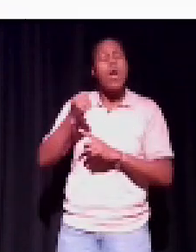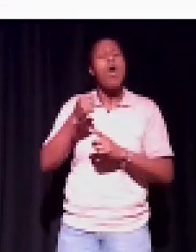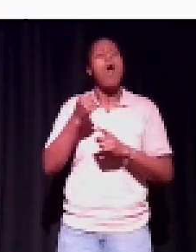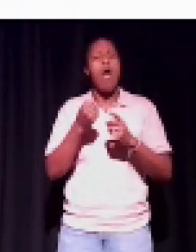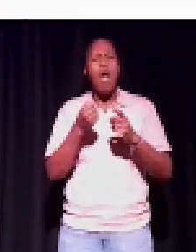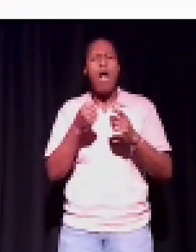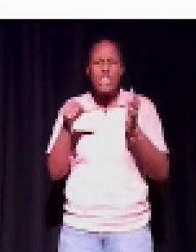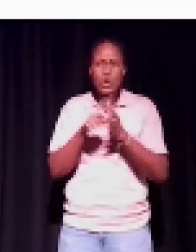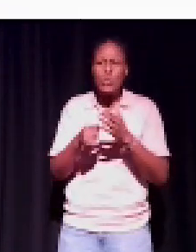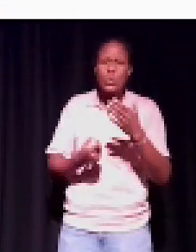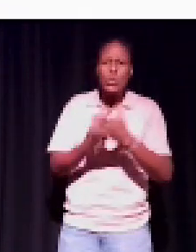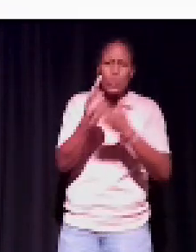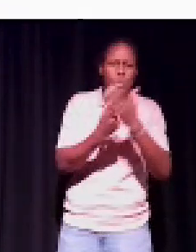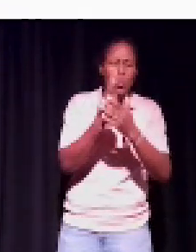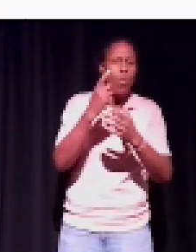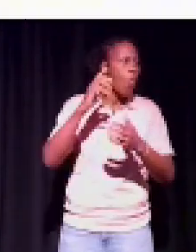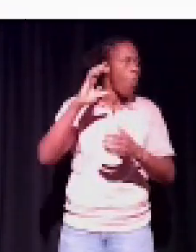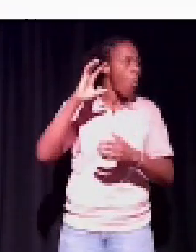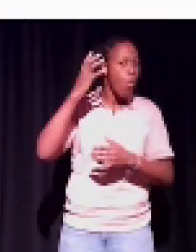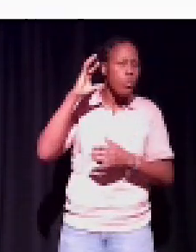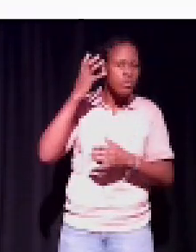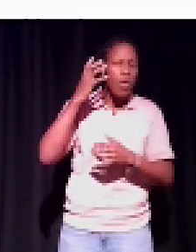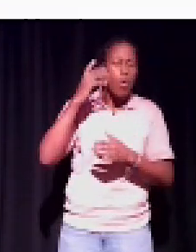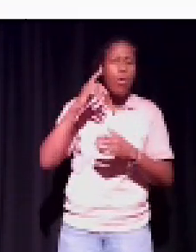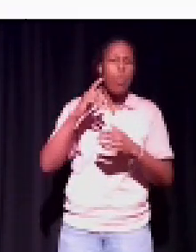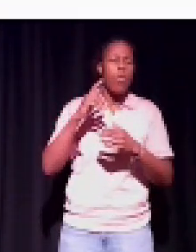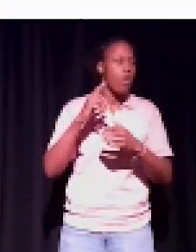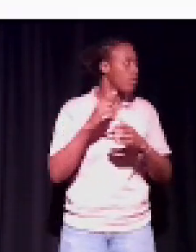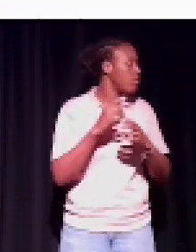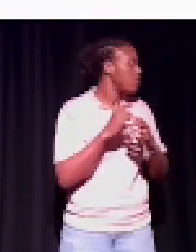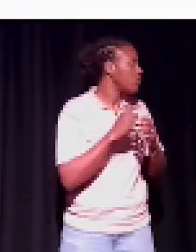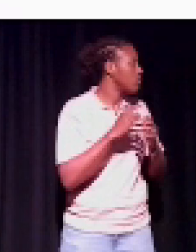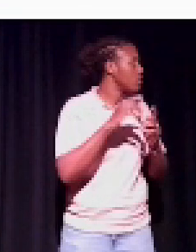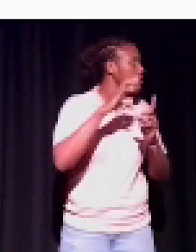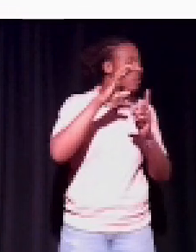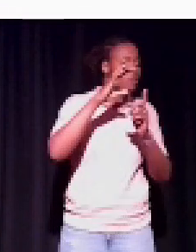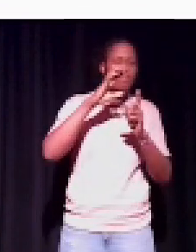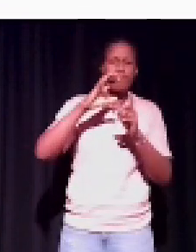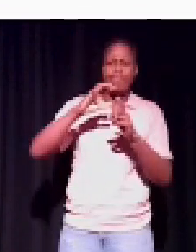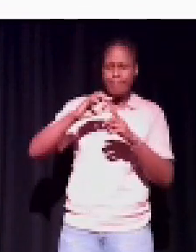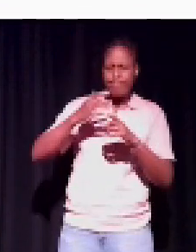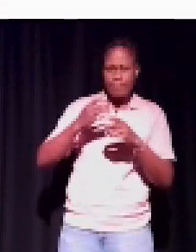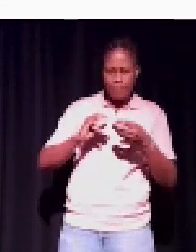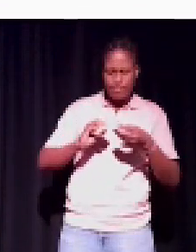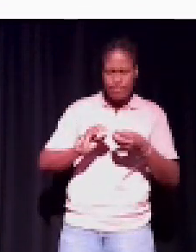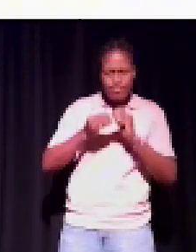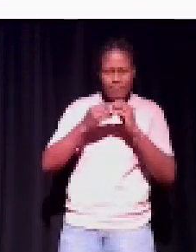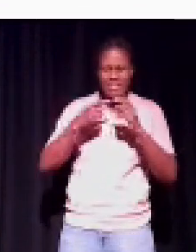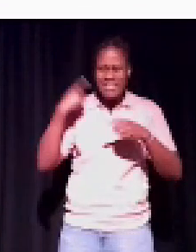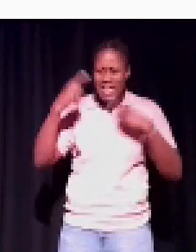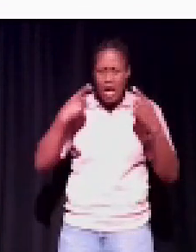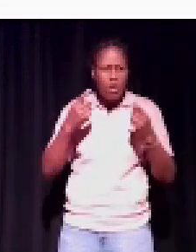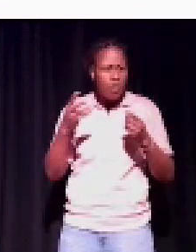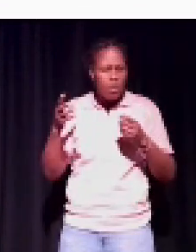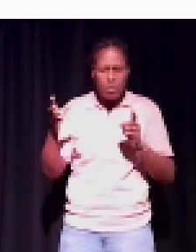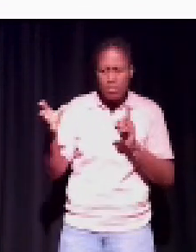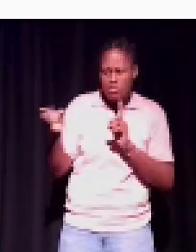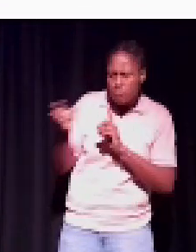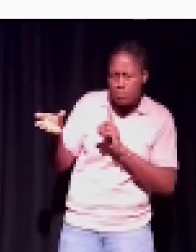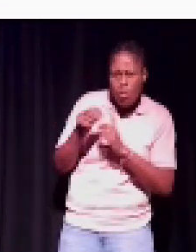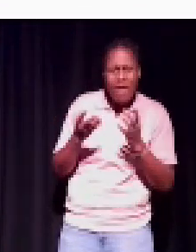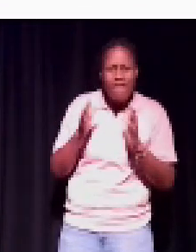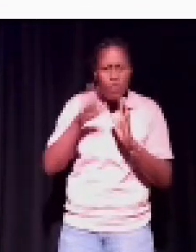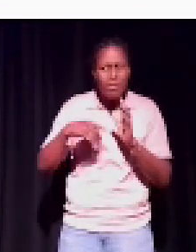with were audio localization for digital instruments. So when you're playing like an iPad, where is the sound coming from? Is it coming from the speaker over